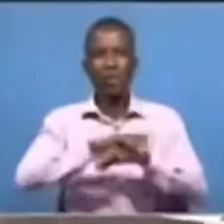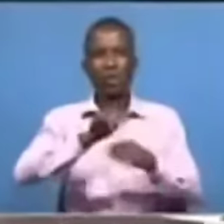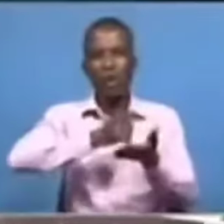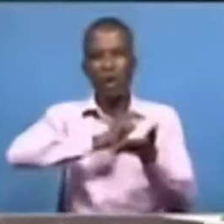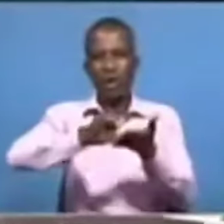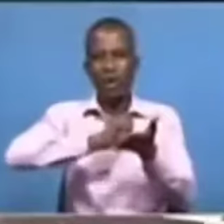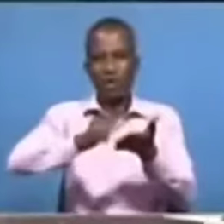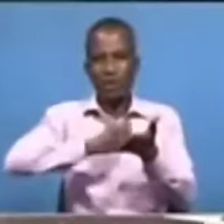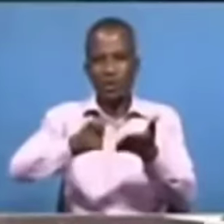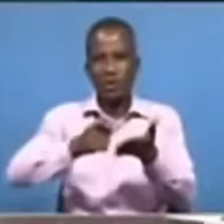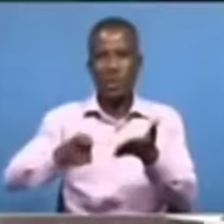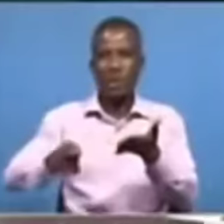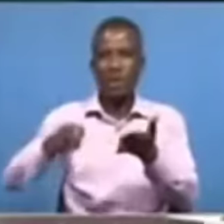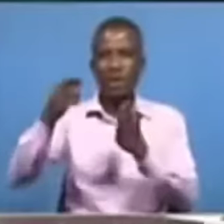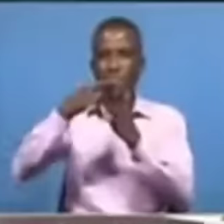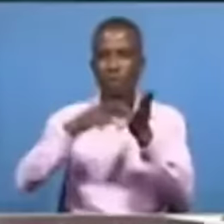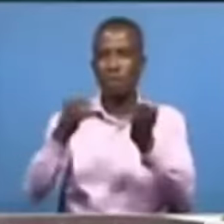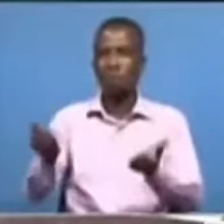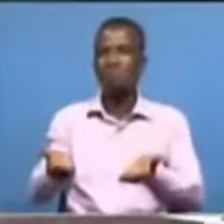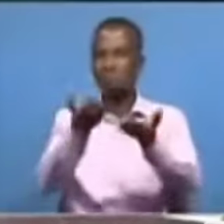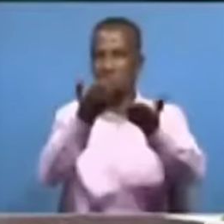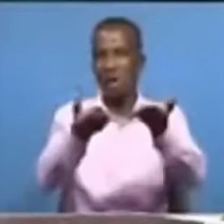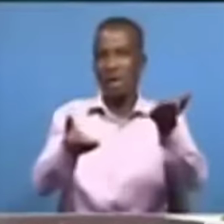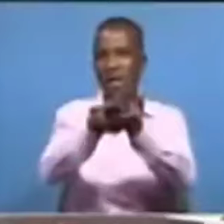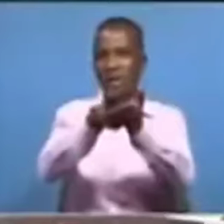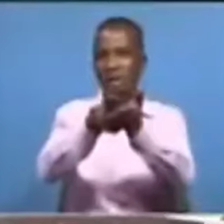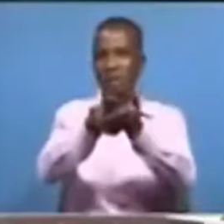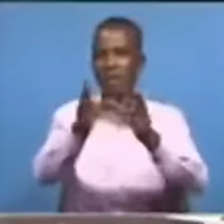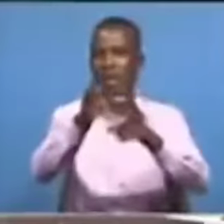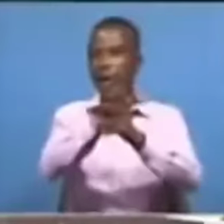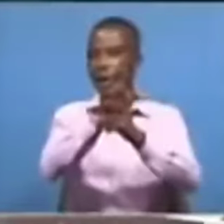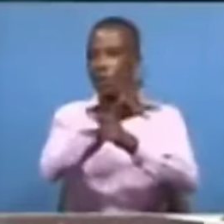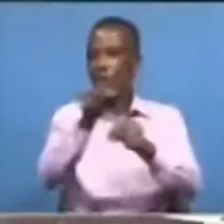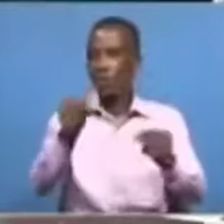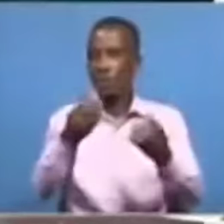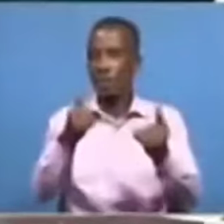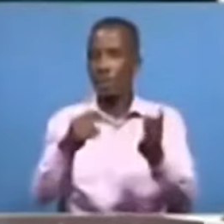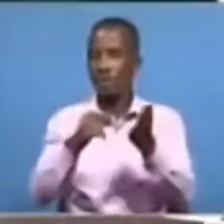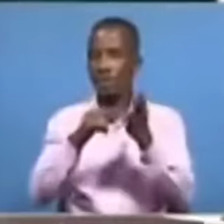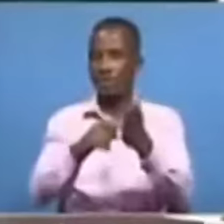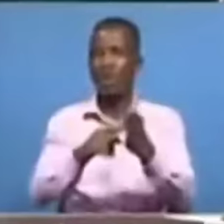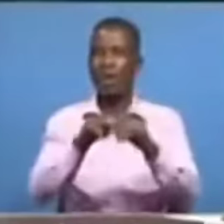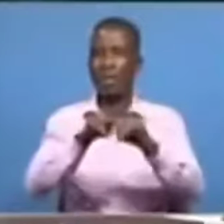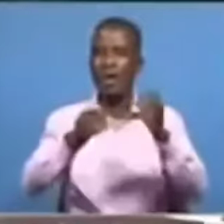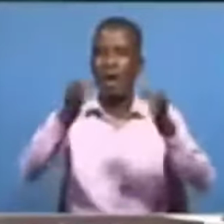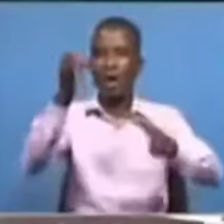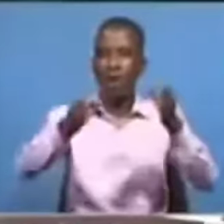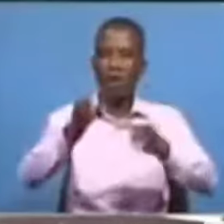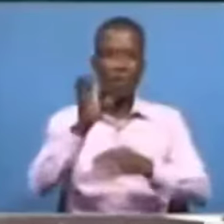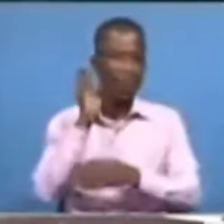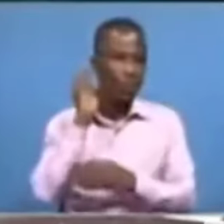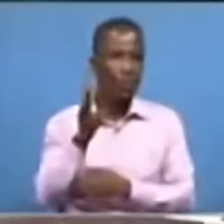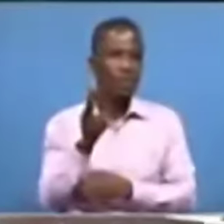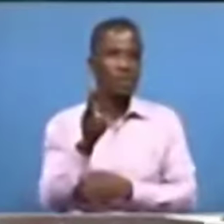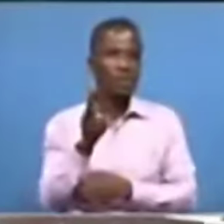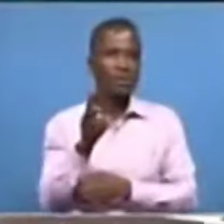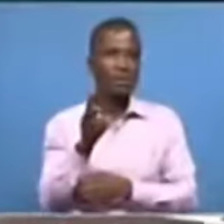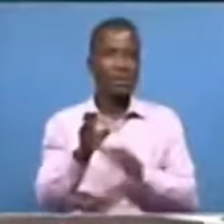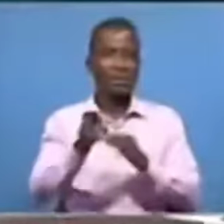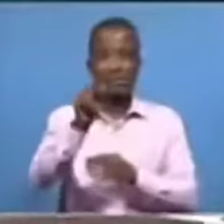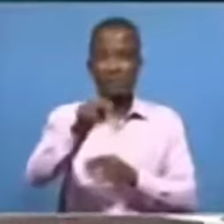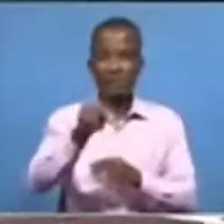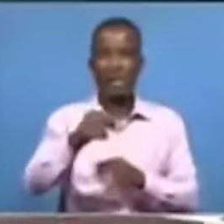written submissions they have been asked so far. There's not been any clear indication to that effect that will be done, but the court says that if it finds it